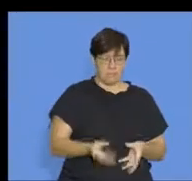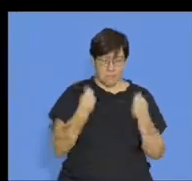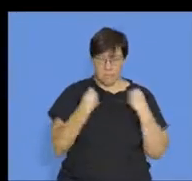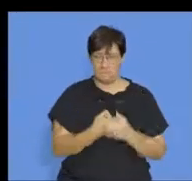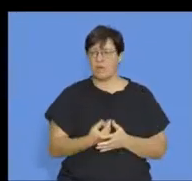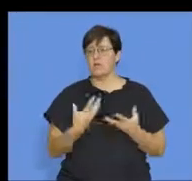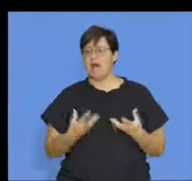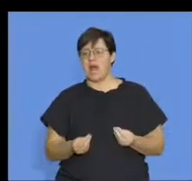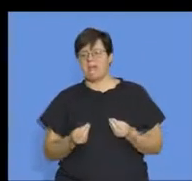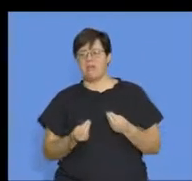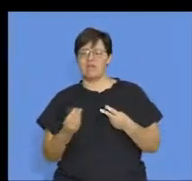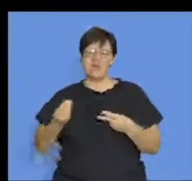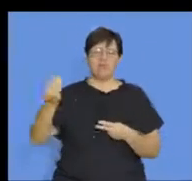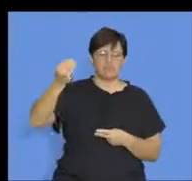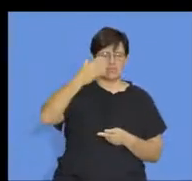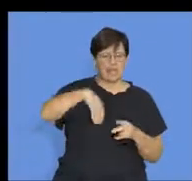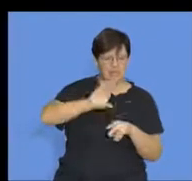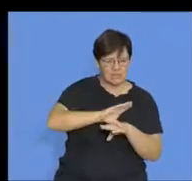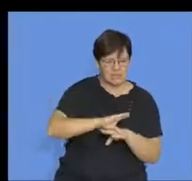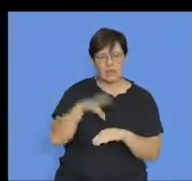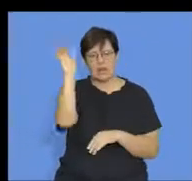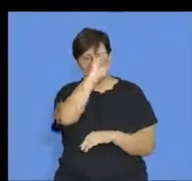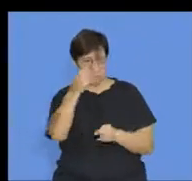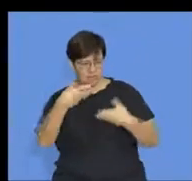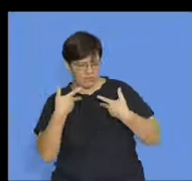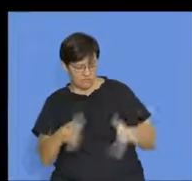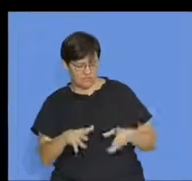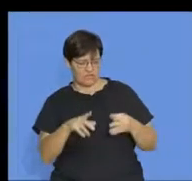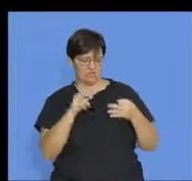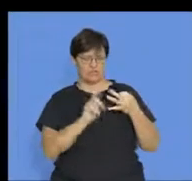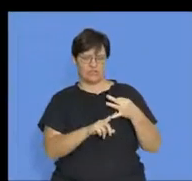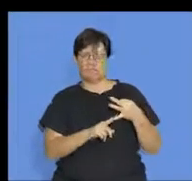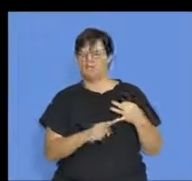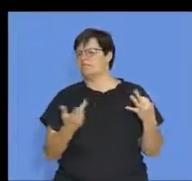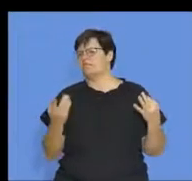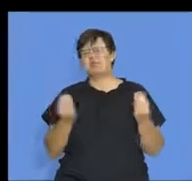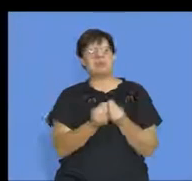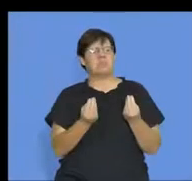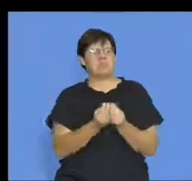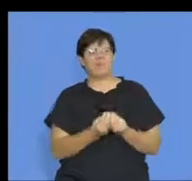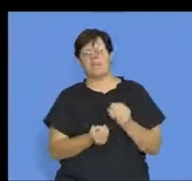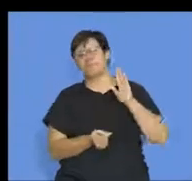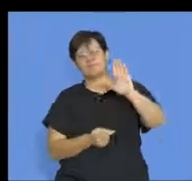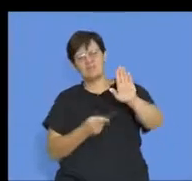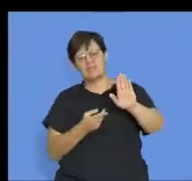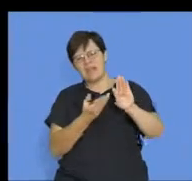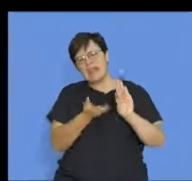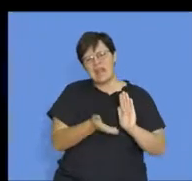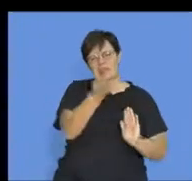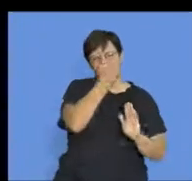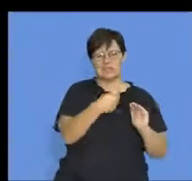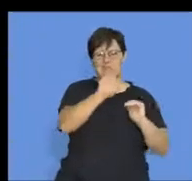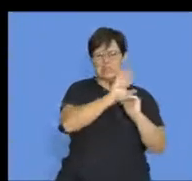Then I've got interest on capital, the percentage given to me. Then I've got something about Craig increased